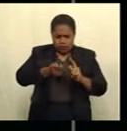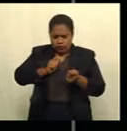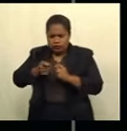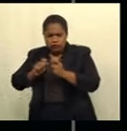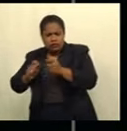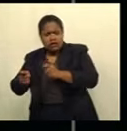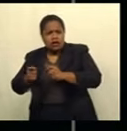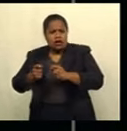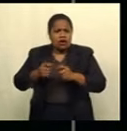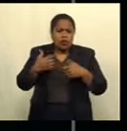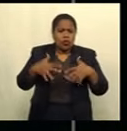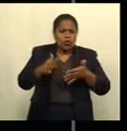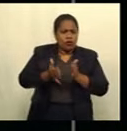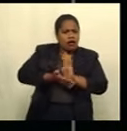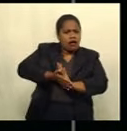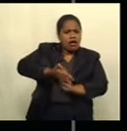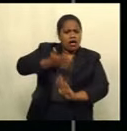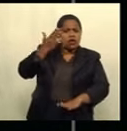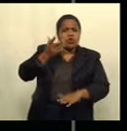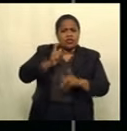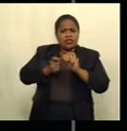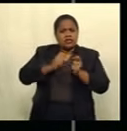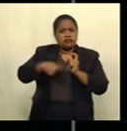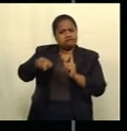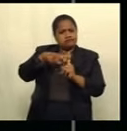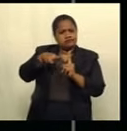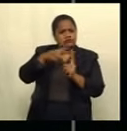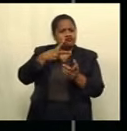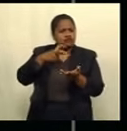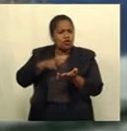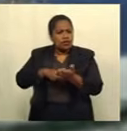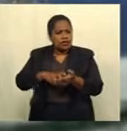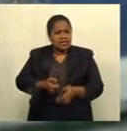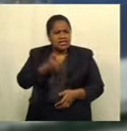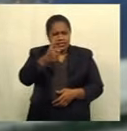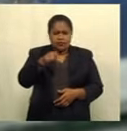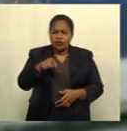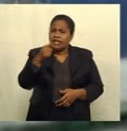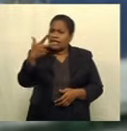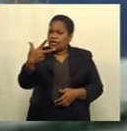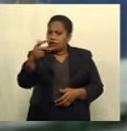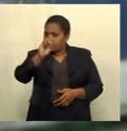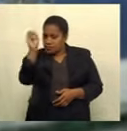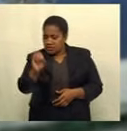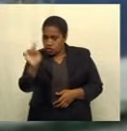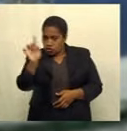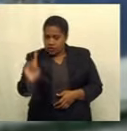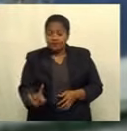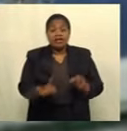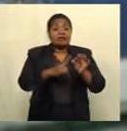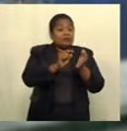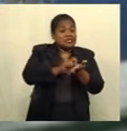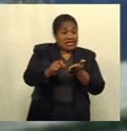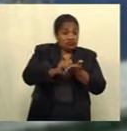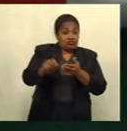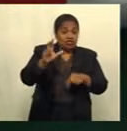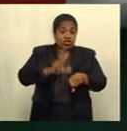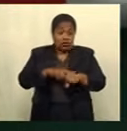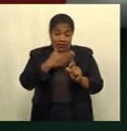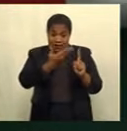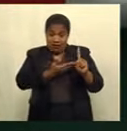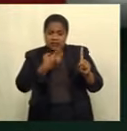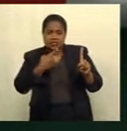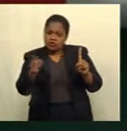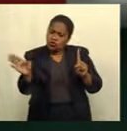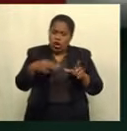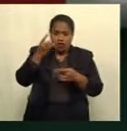high level, with test positivity recorded at 6.8% today. Permanent Secretary Dr. James Fong says all